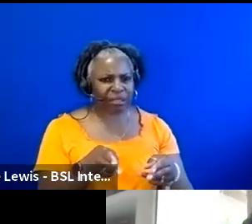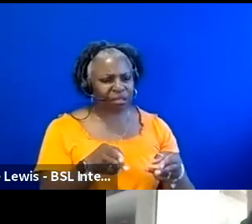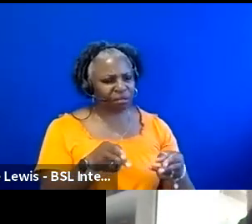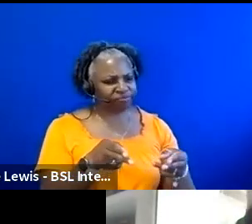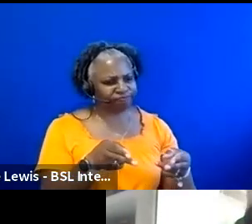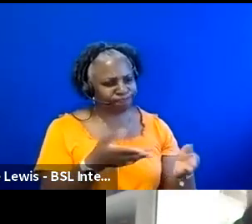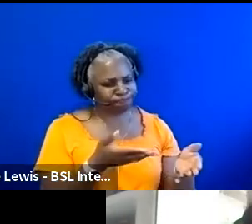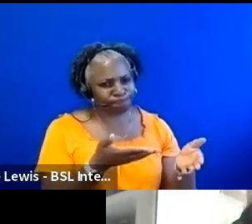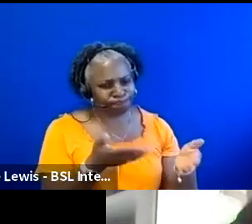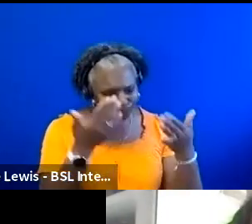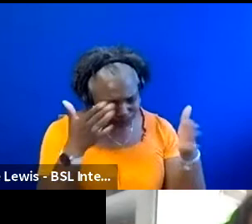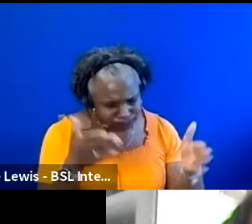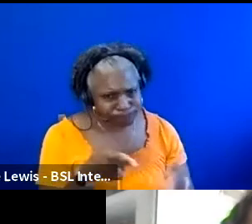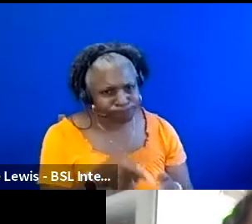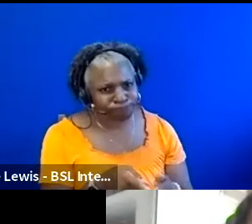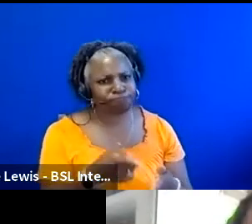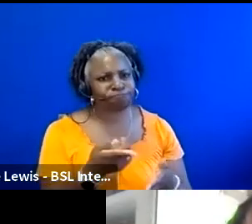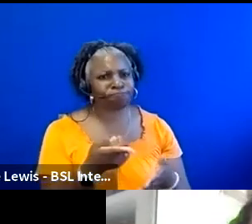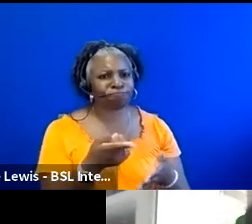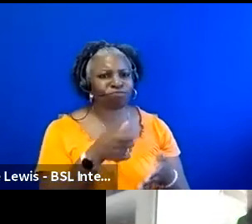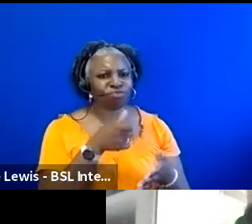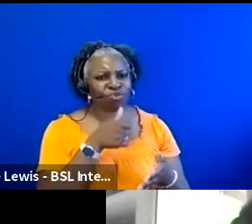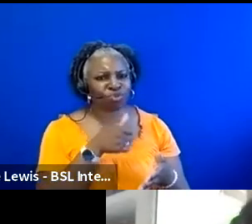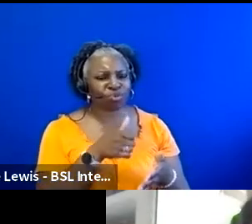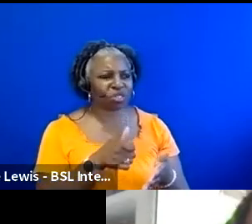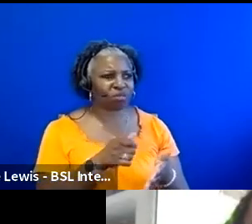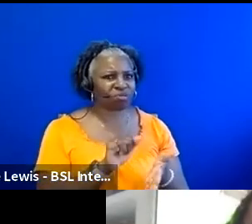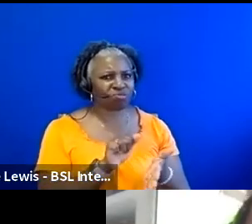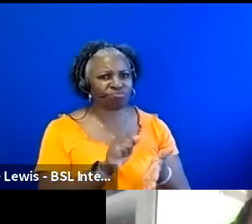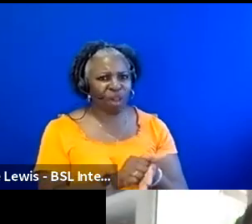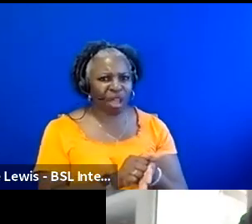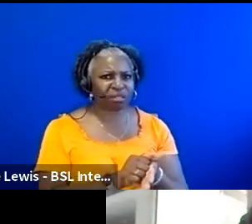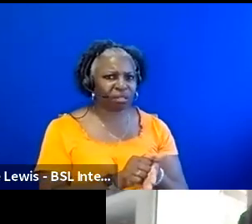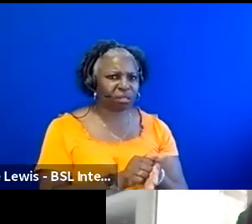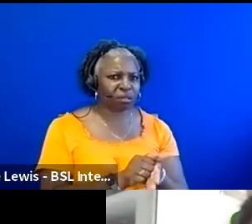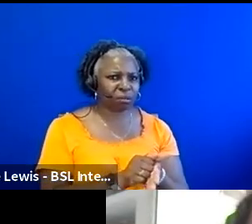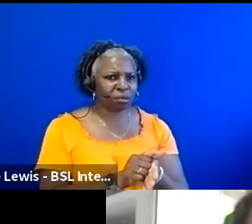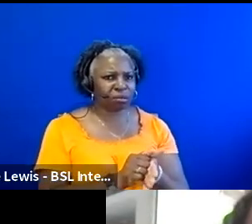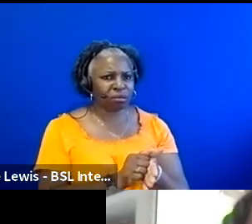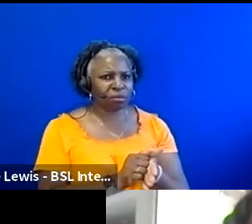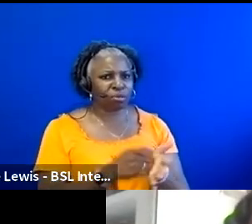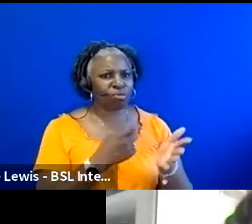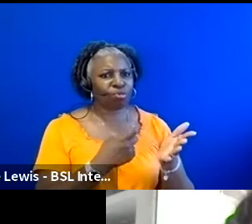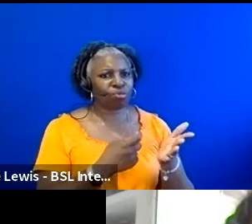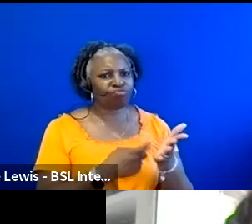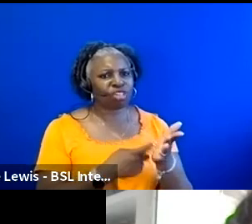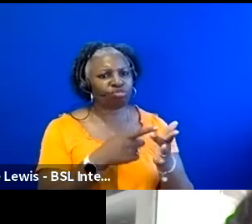and use the rites and rituals that go, you know, depending on the religion you're a part of and so